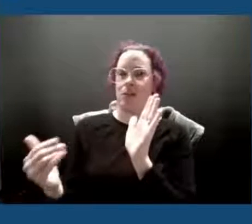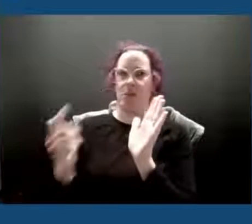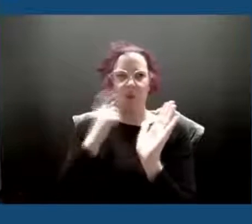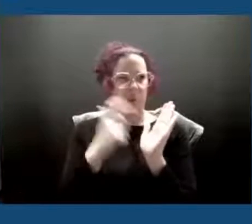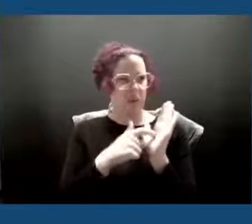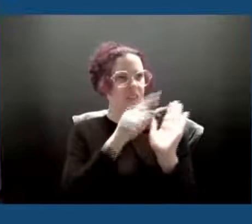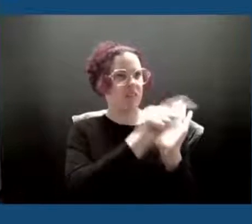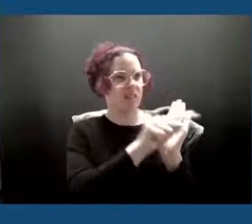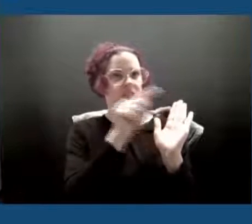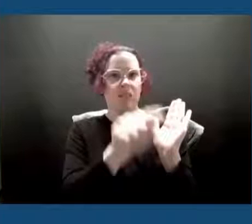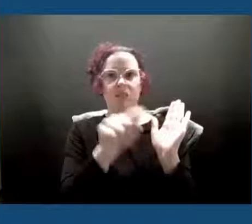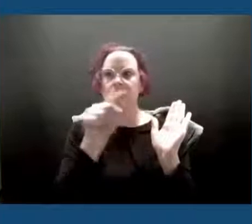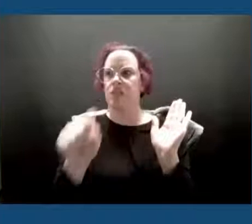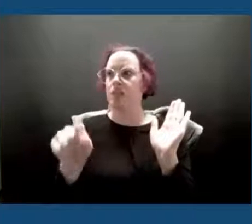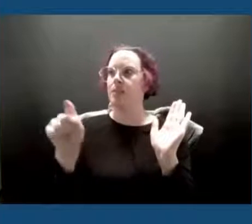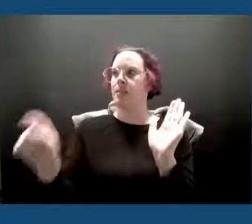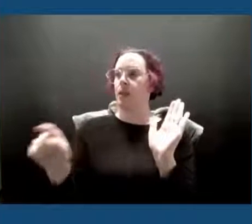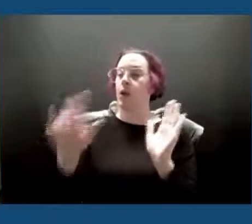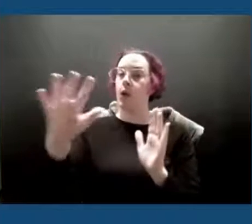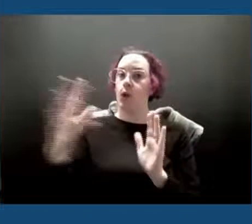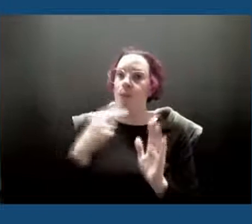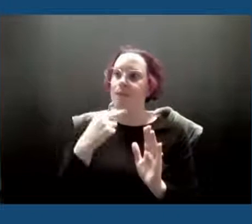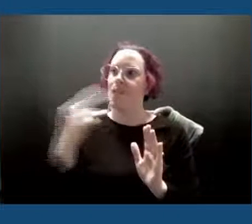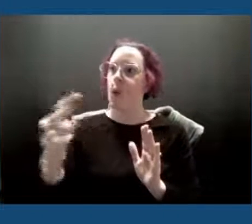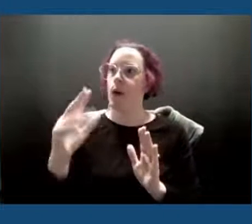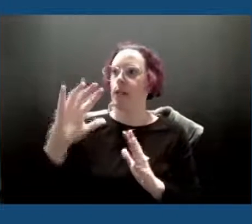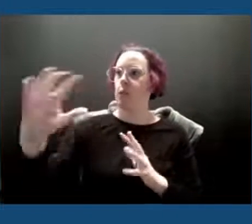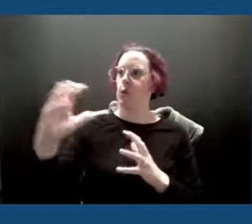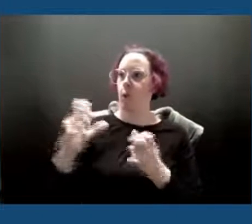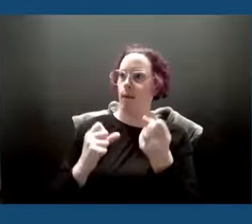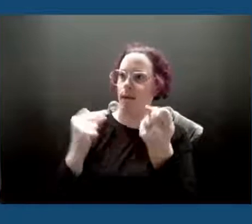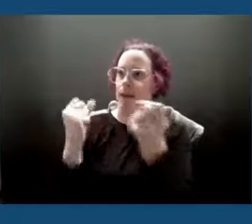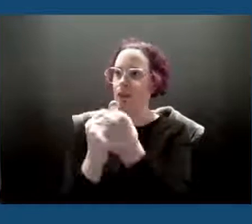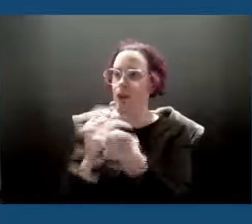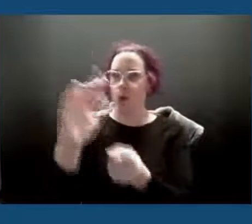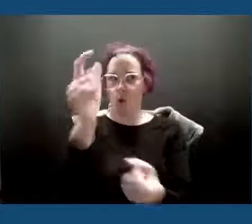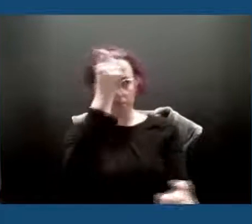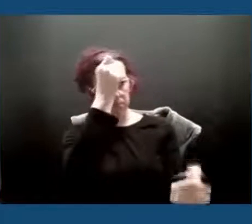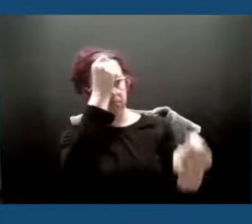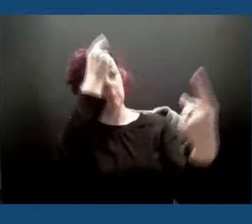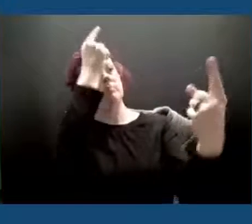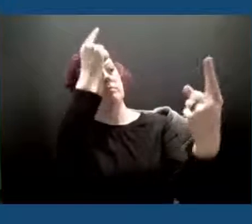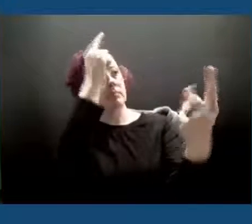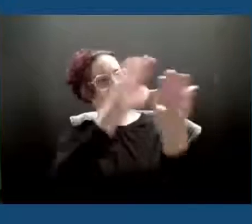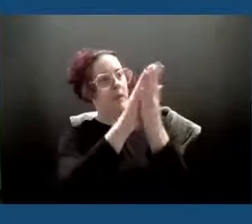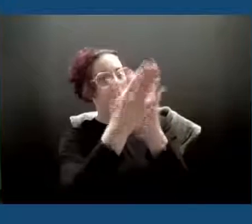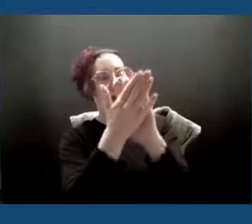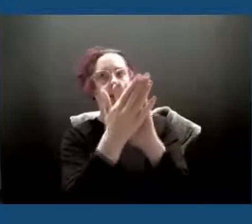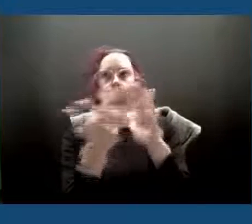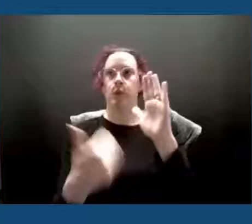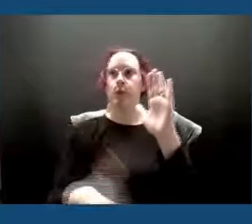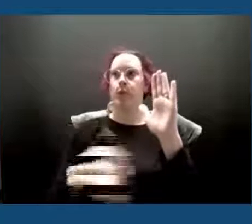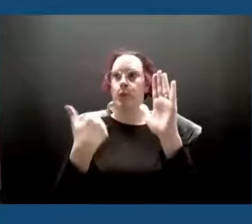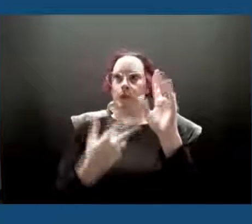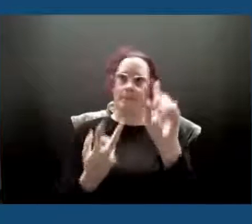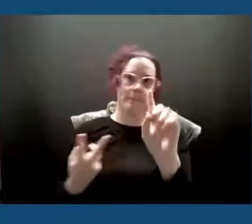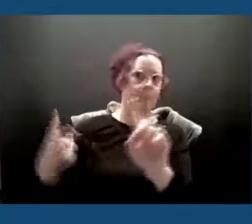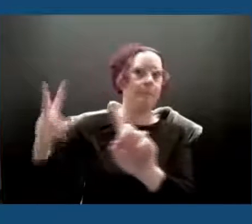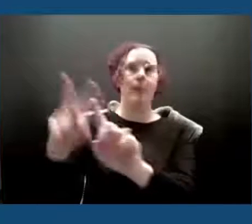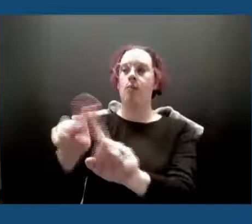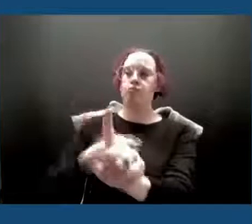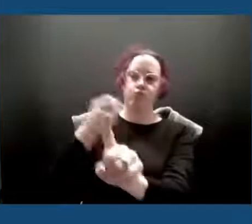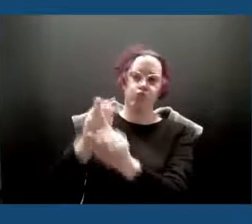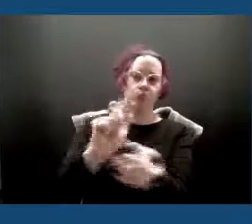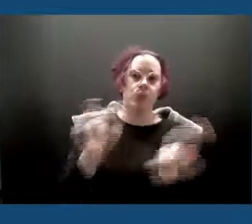your voice, your advocacy, and your understanding that makes it so palpable for us to be able to really impact change. Thank